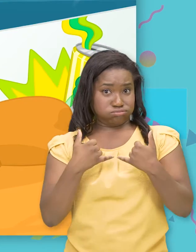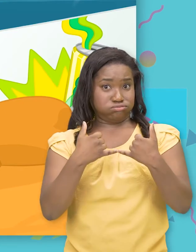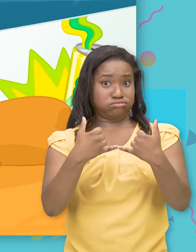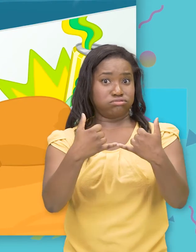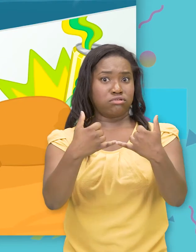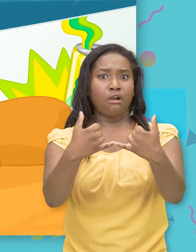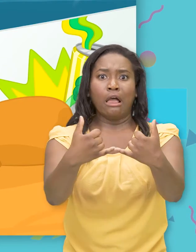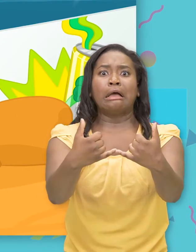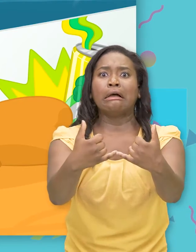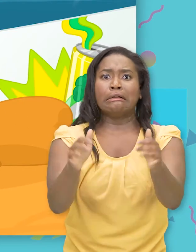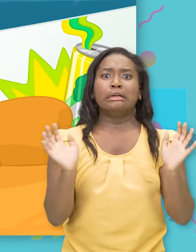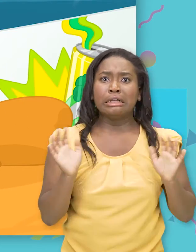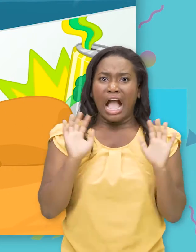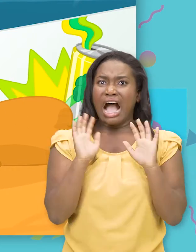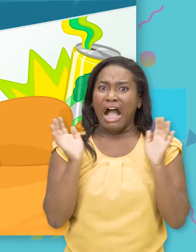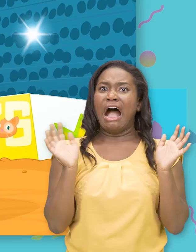Get the award for...